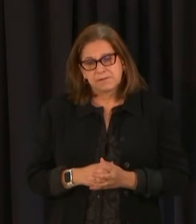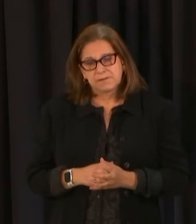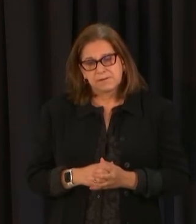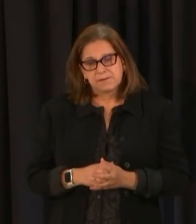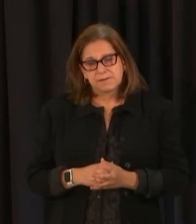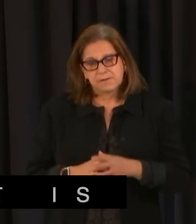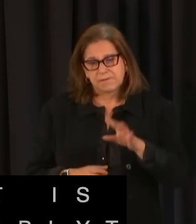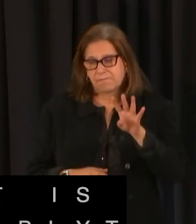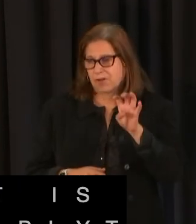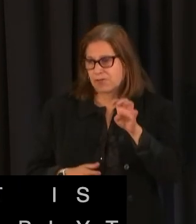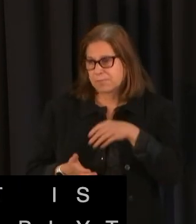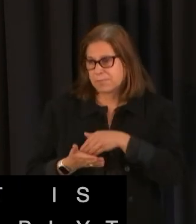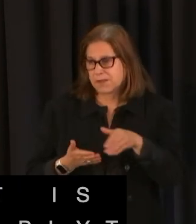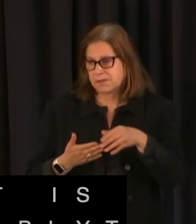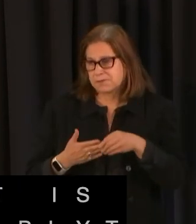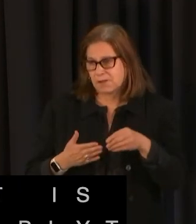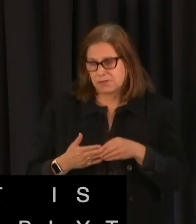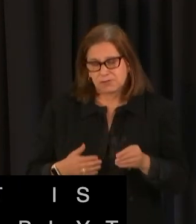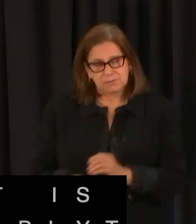$400 million.